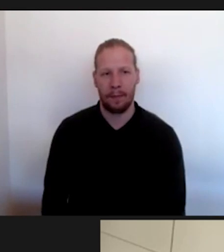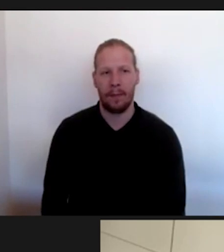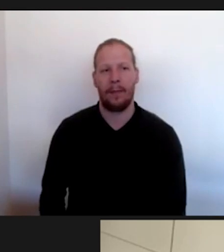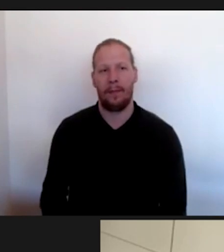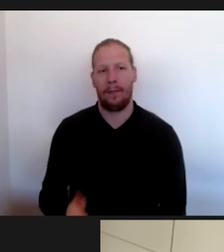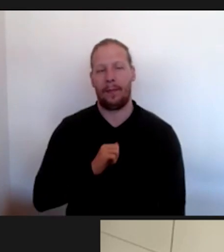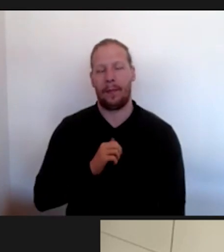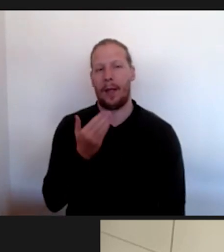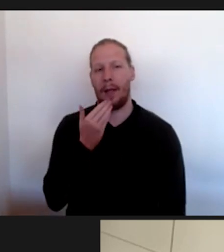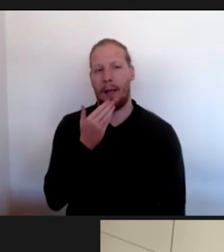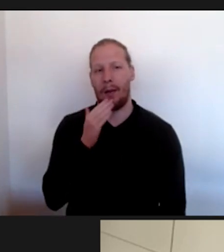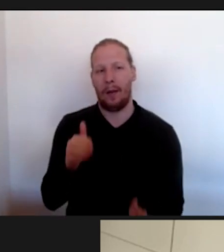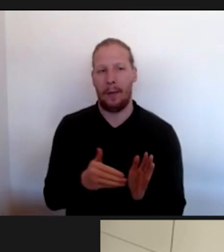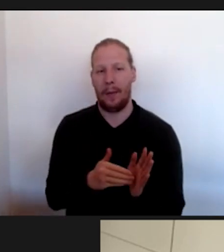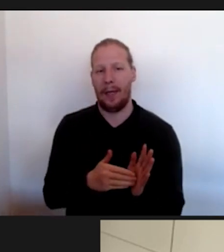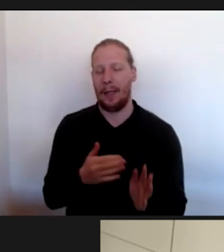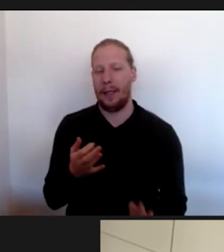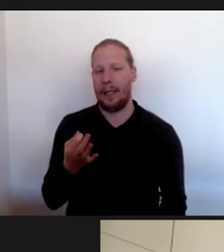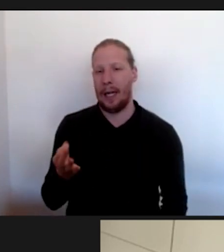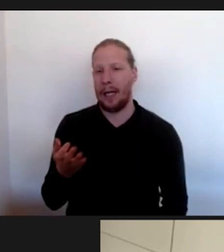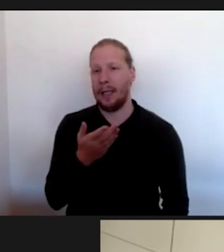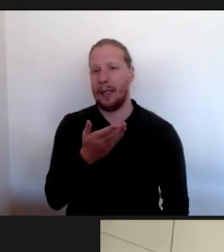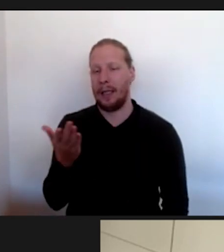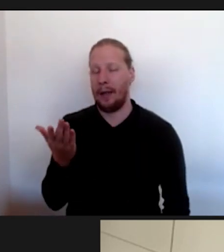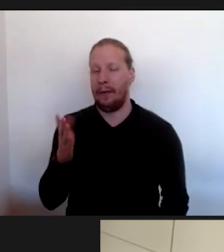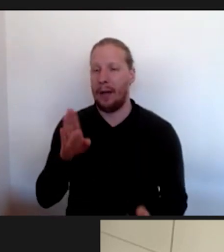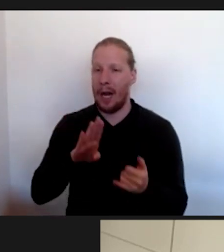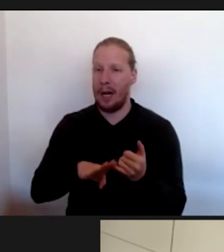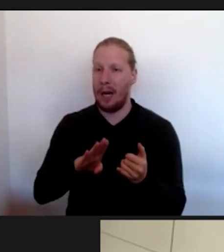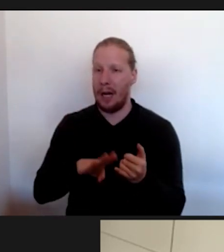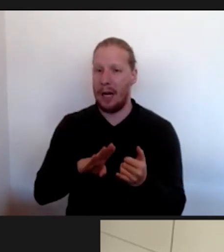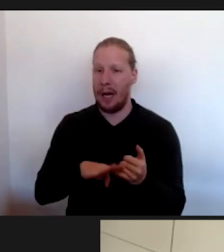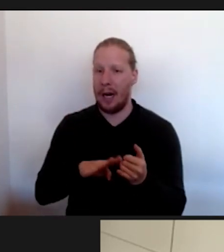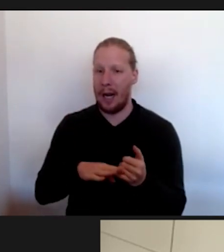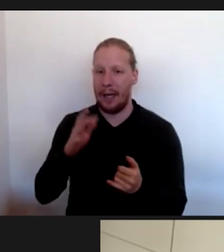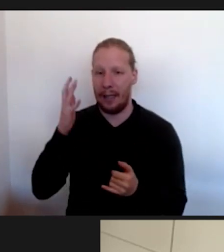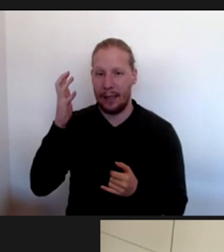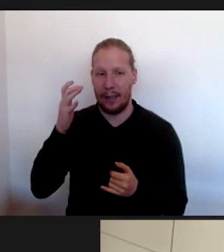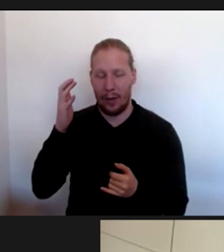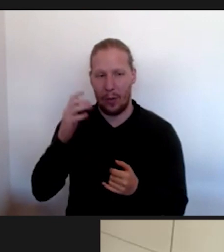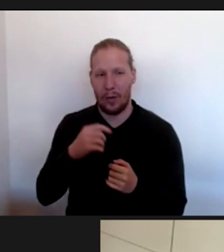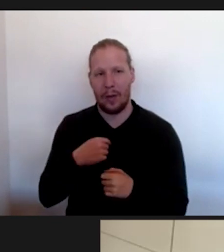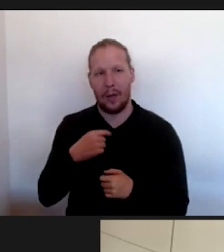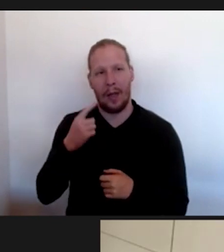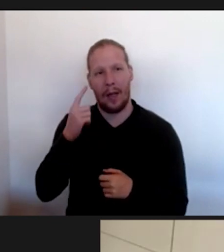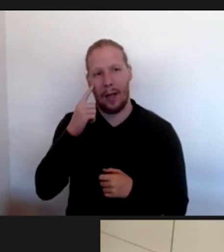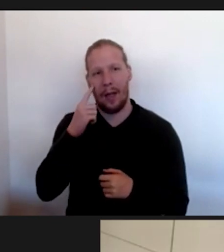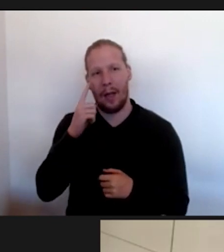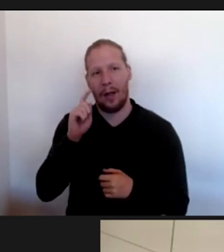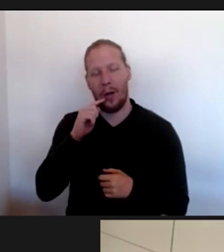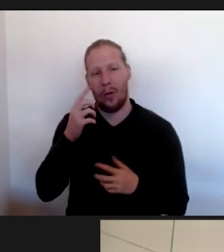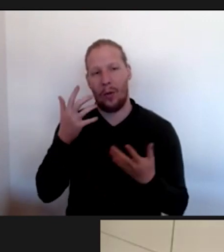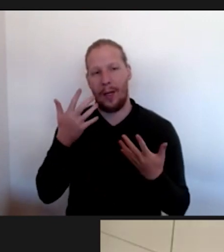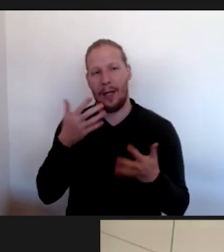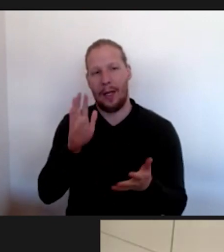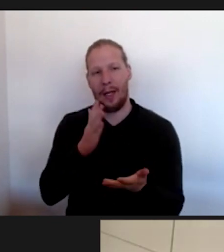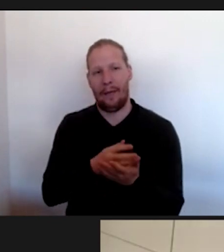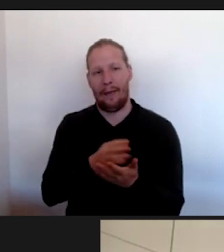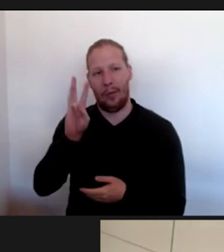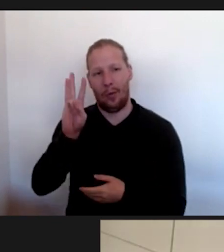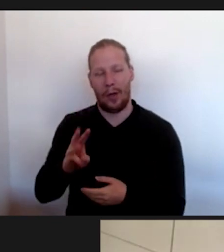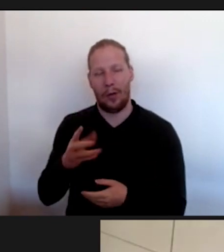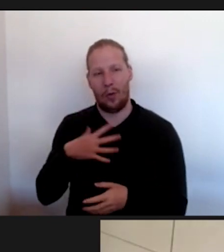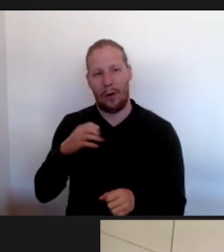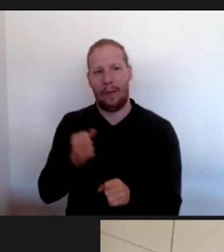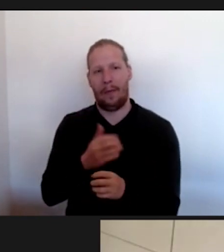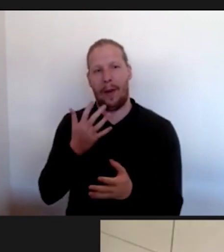Anyone would like to share any final comments, last couple of minutes? I know that we will be living in Wellington. I want to make sure that I have given